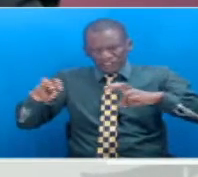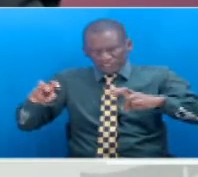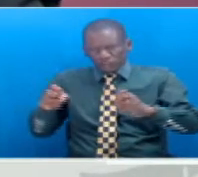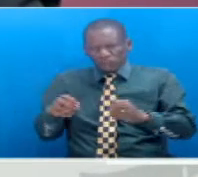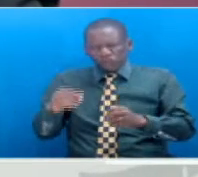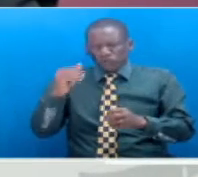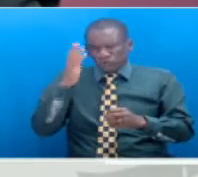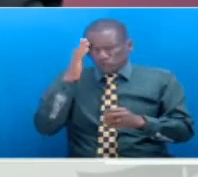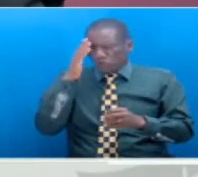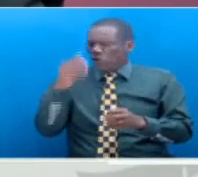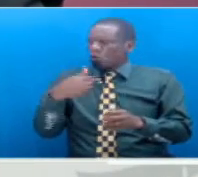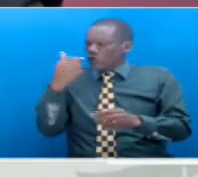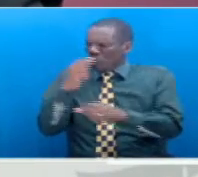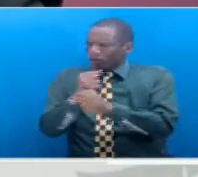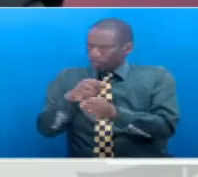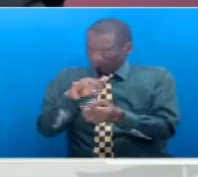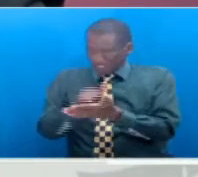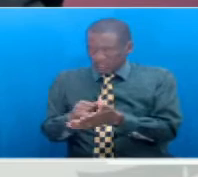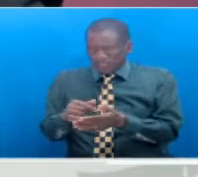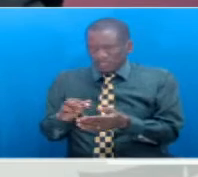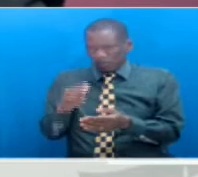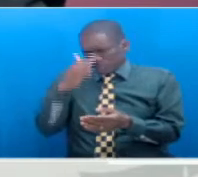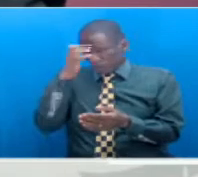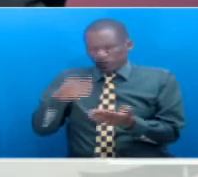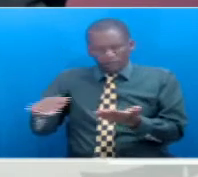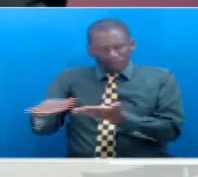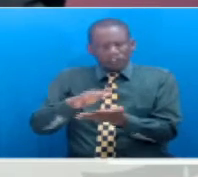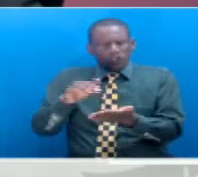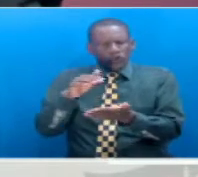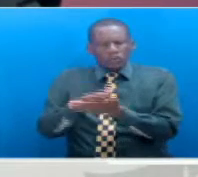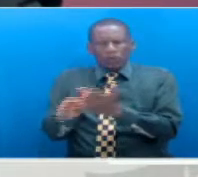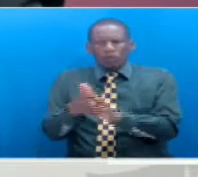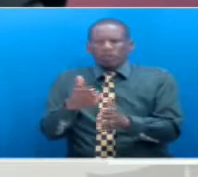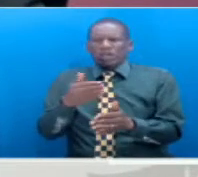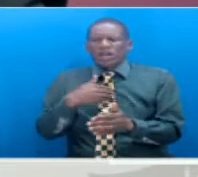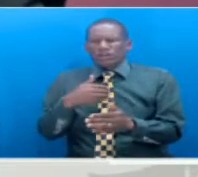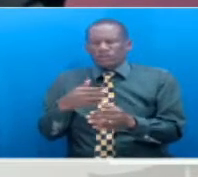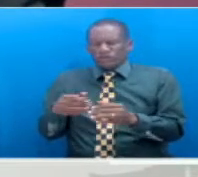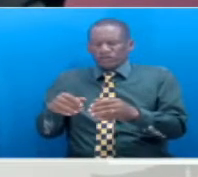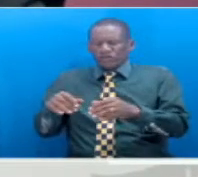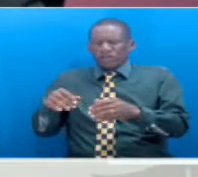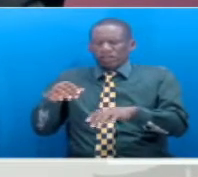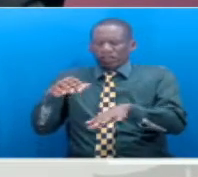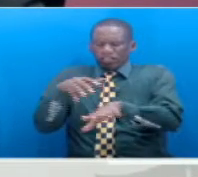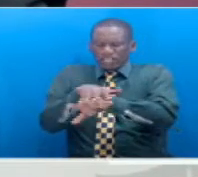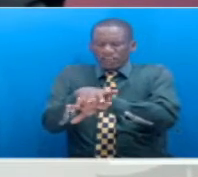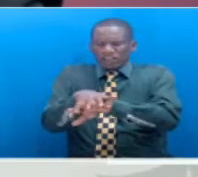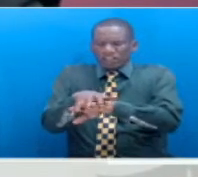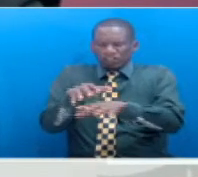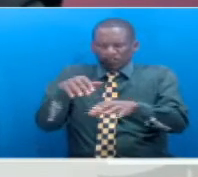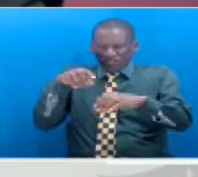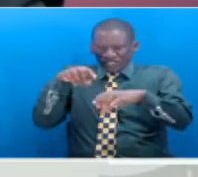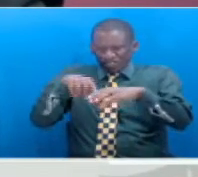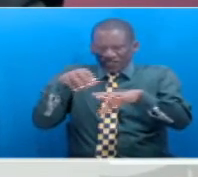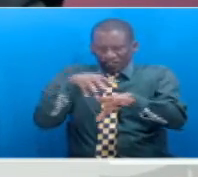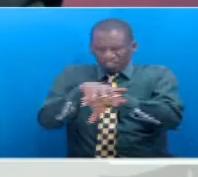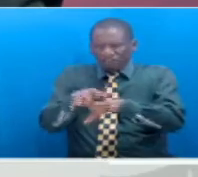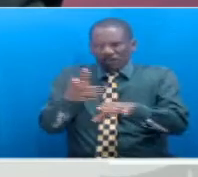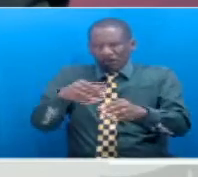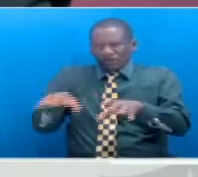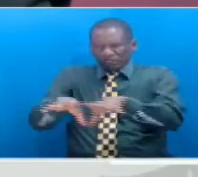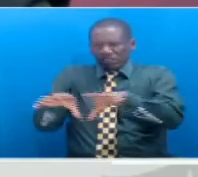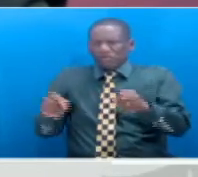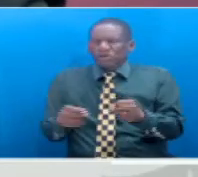to find out who did it, because basically no one has hacked our system. So it is our internal staff